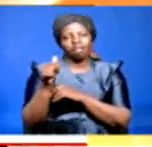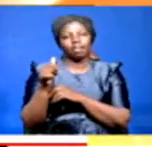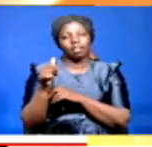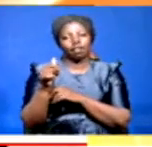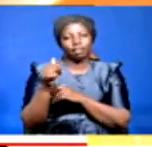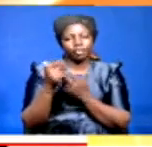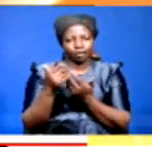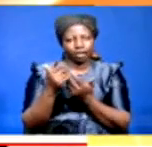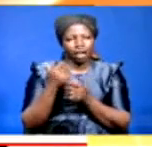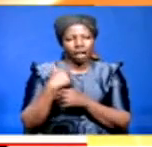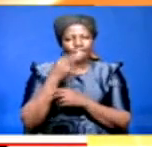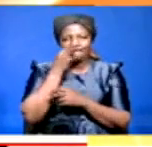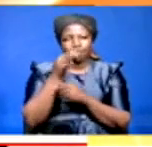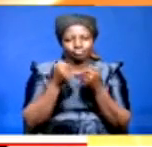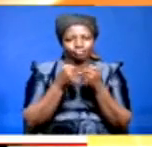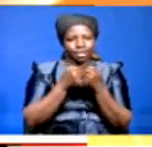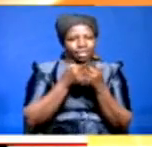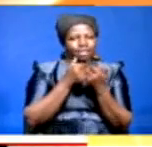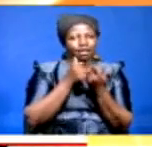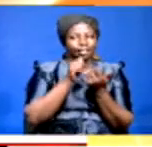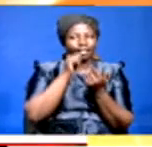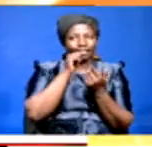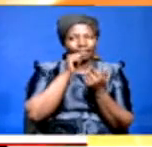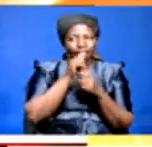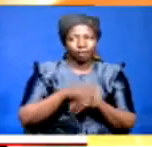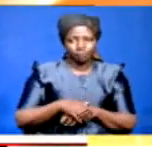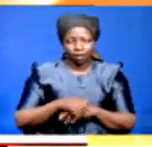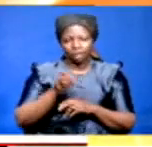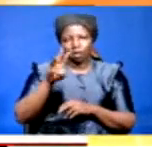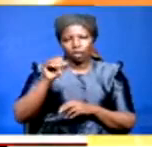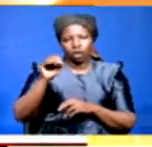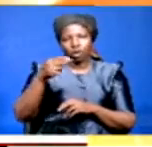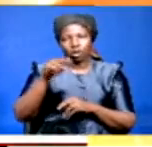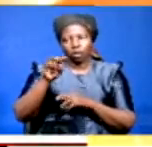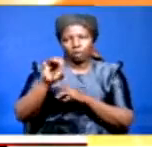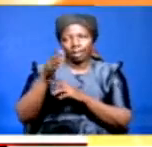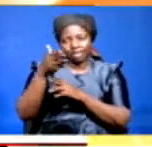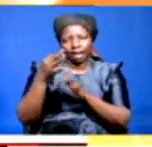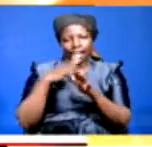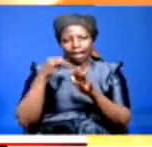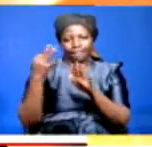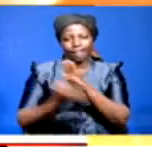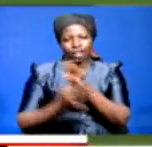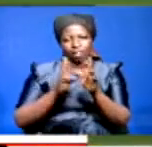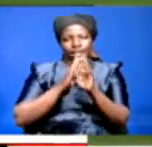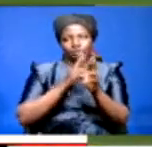France against England. Daniel Wahome was at the pre-match press conferences and filed these reports.